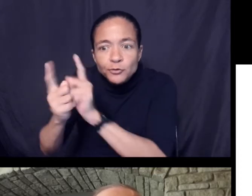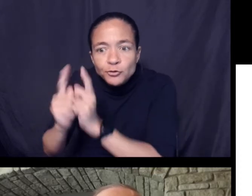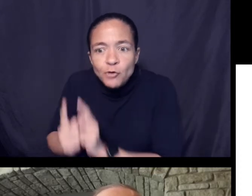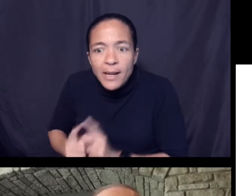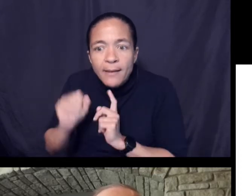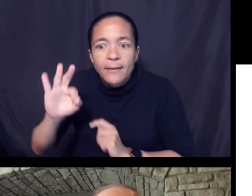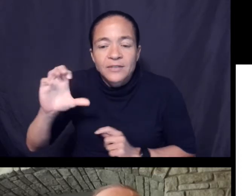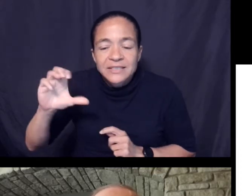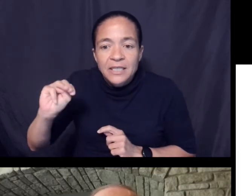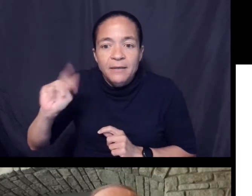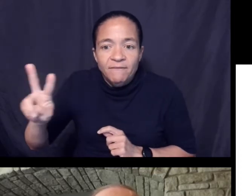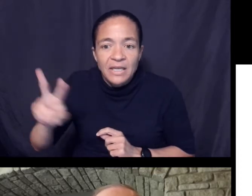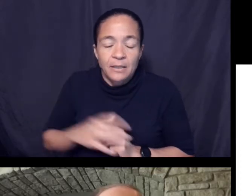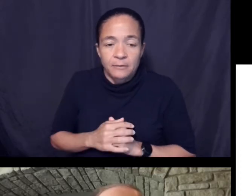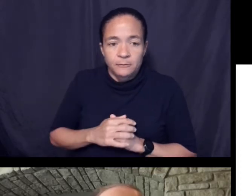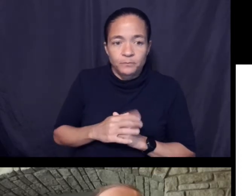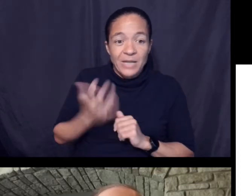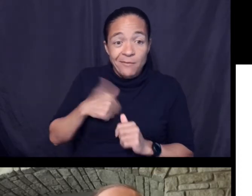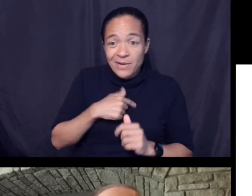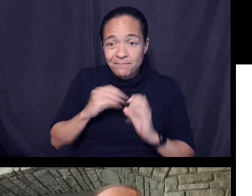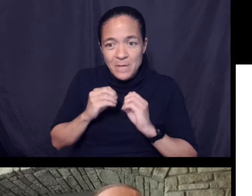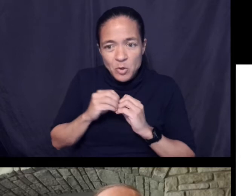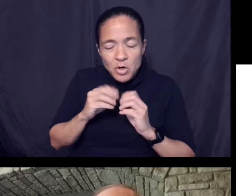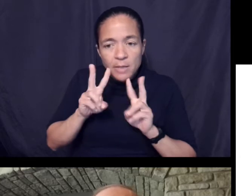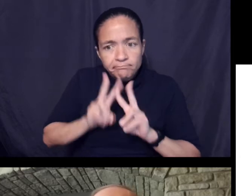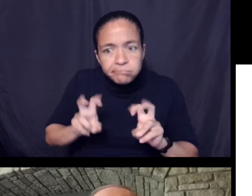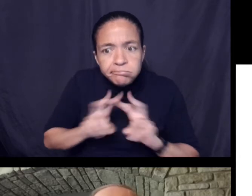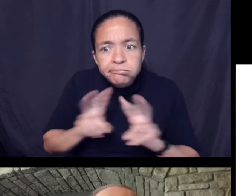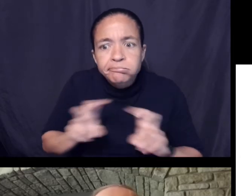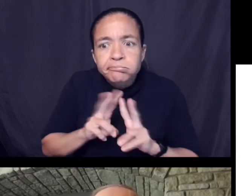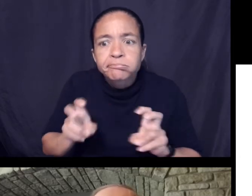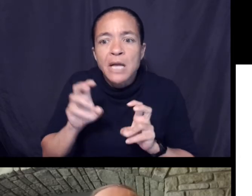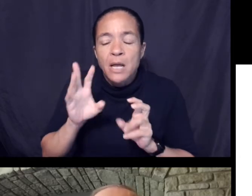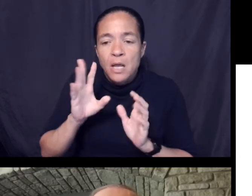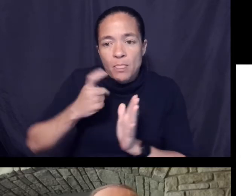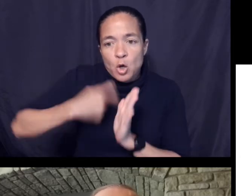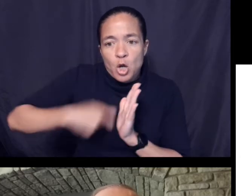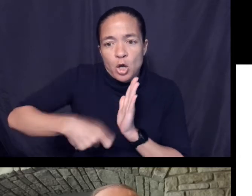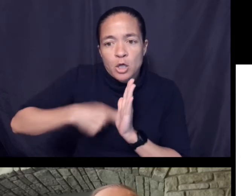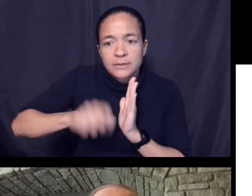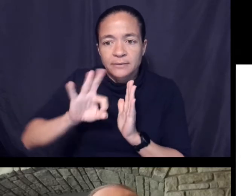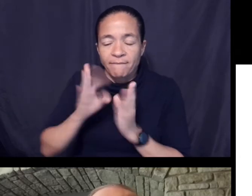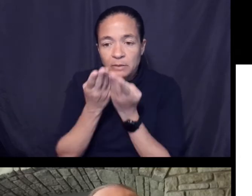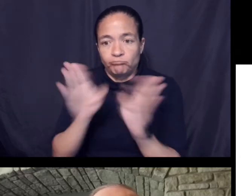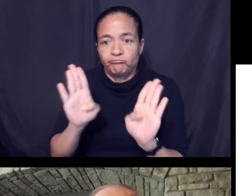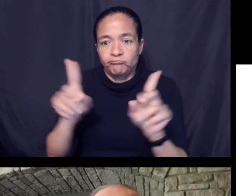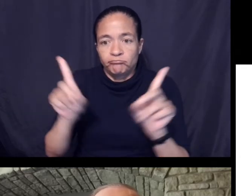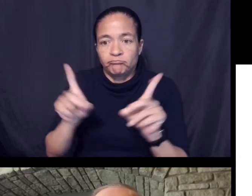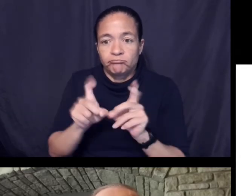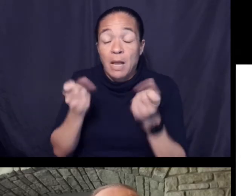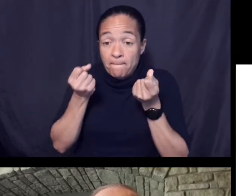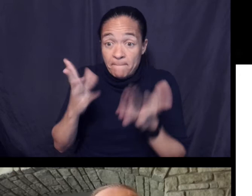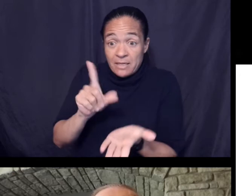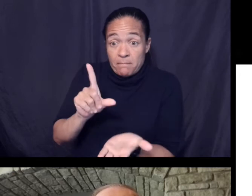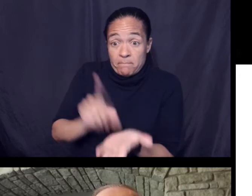of CMV. And then we need to further analyze the cost effectiveness of universal screening. There's been many